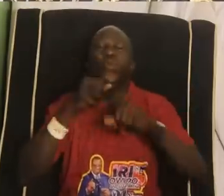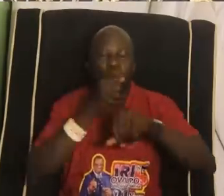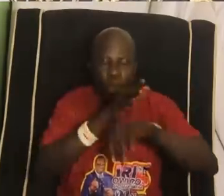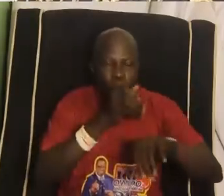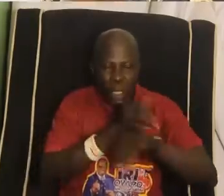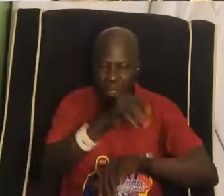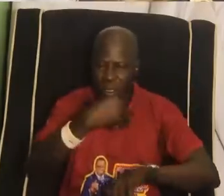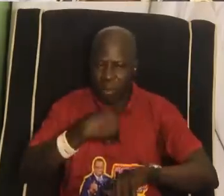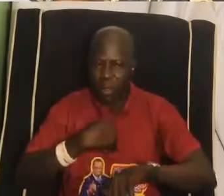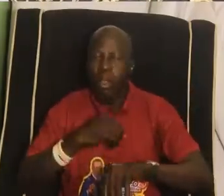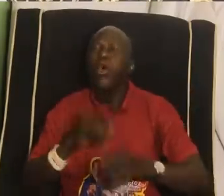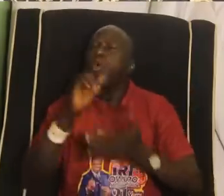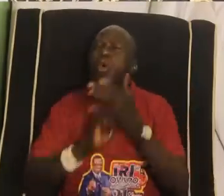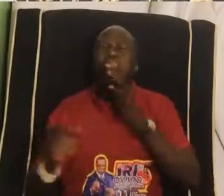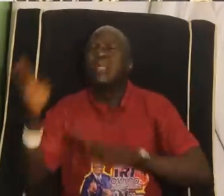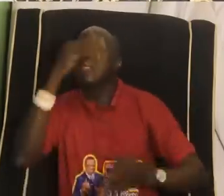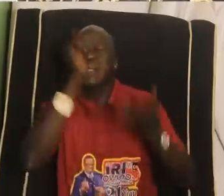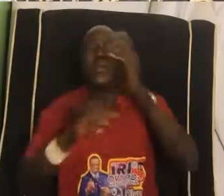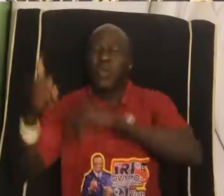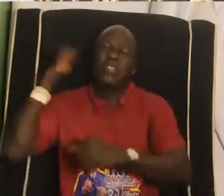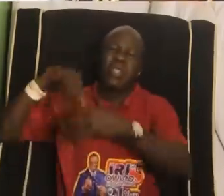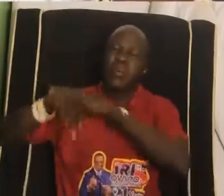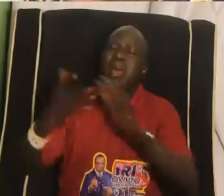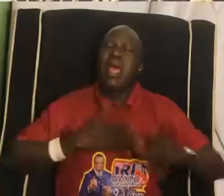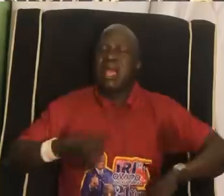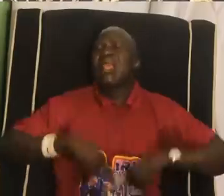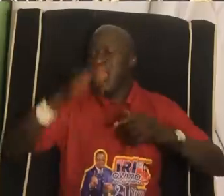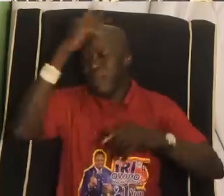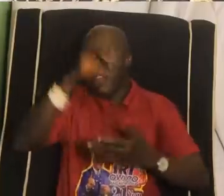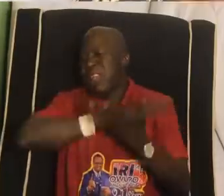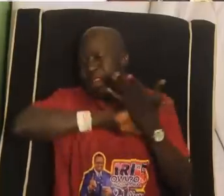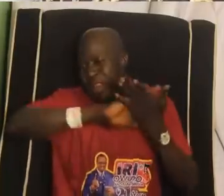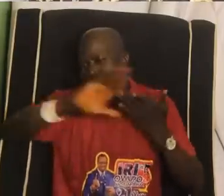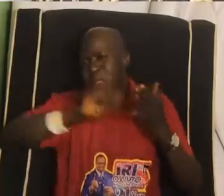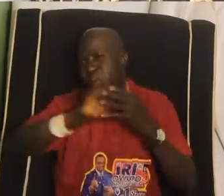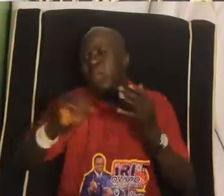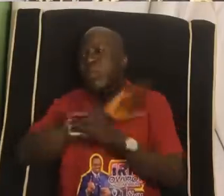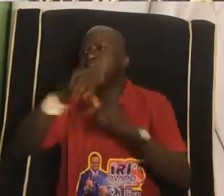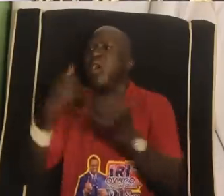enemy used to have Egbe awo ni mbe lara me Oluwa pegan mi re